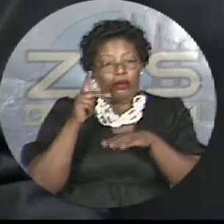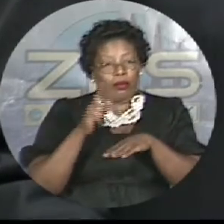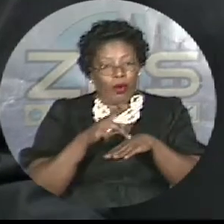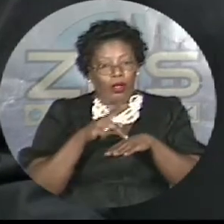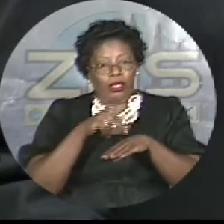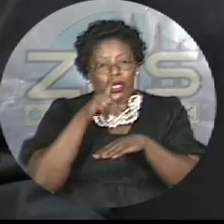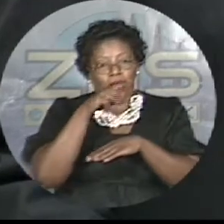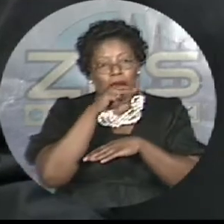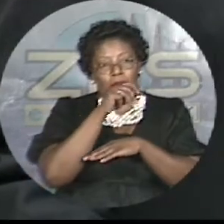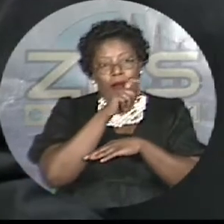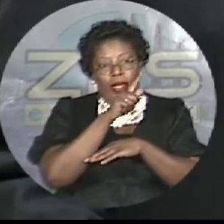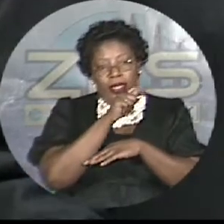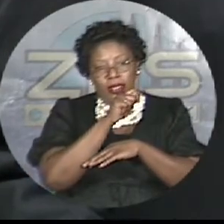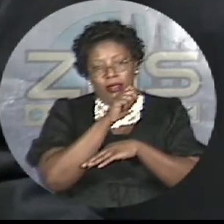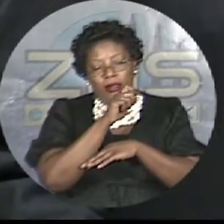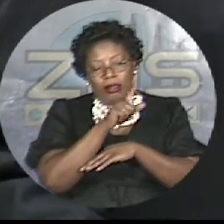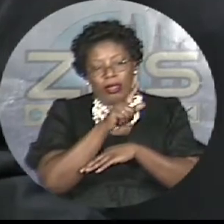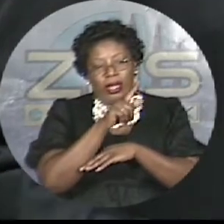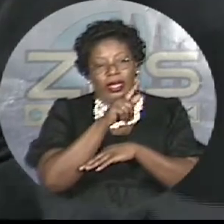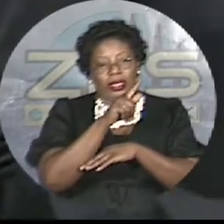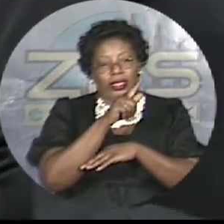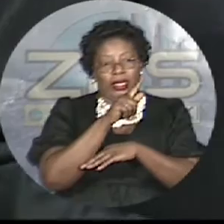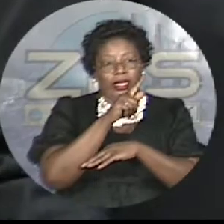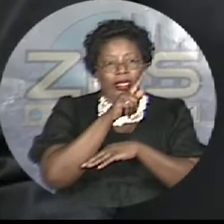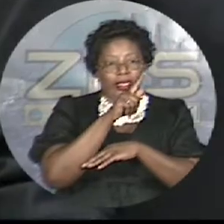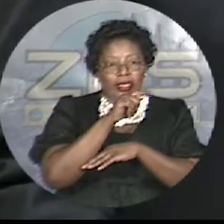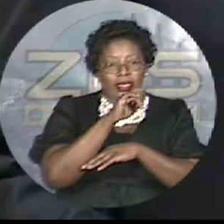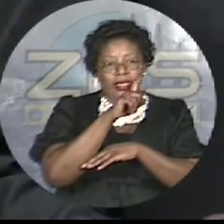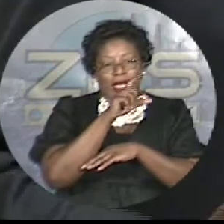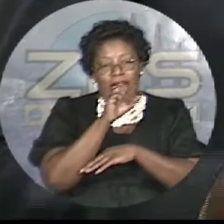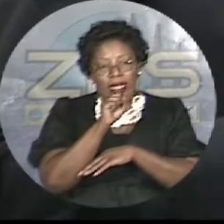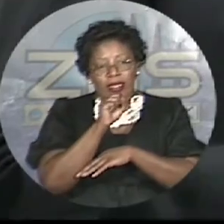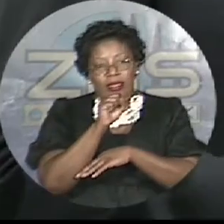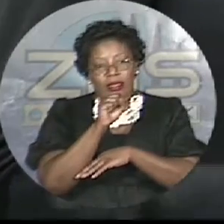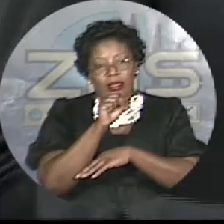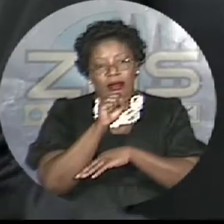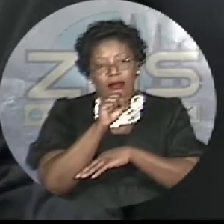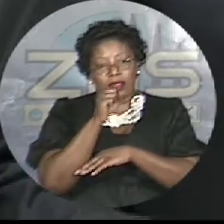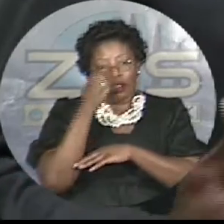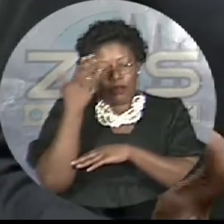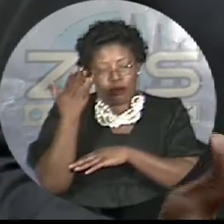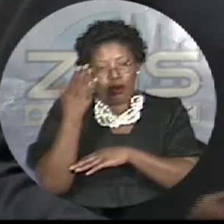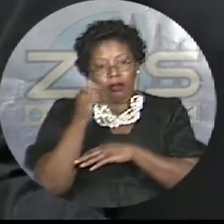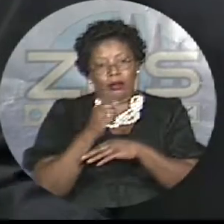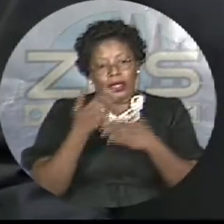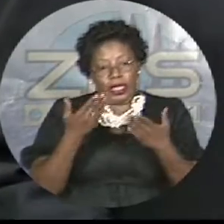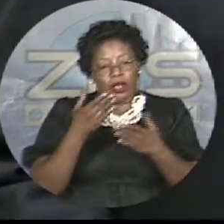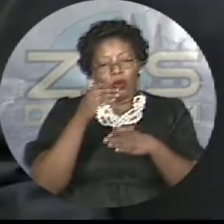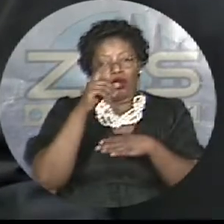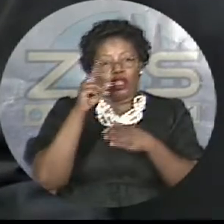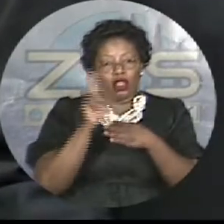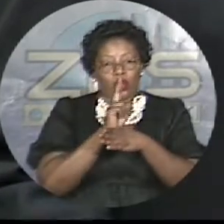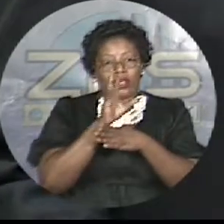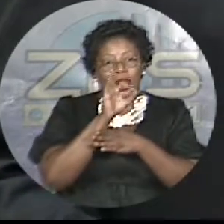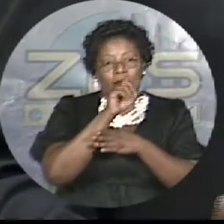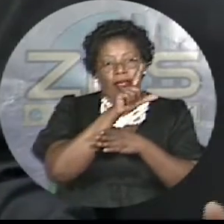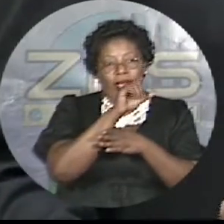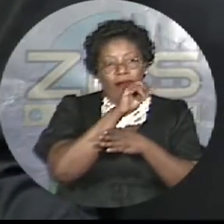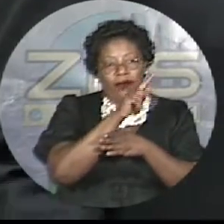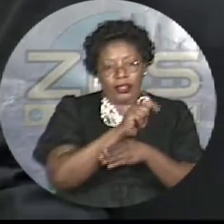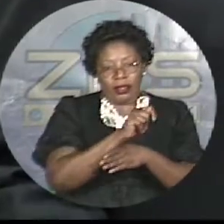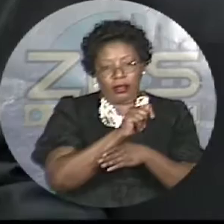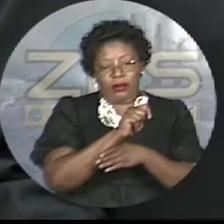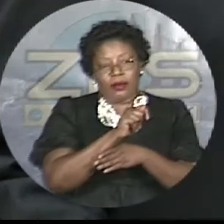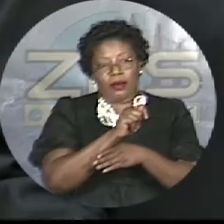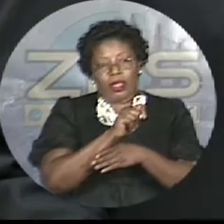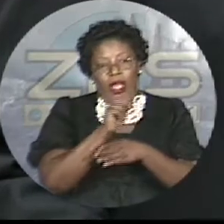metal and tiles, they use ice and water shield. Here in Nassau, we normally use the felt. And of course, whenever you lose